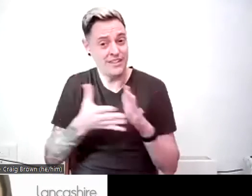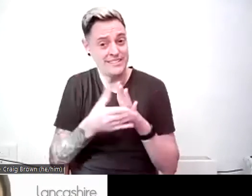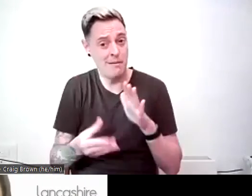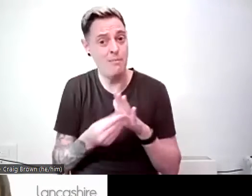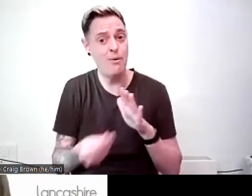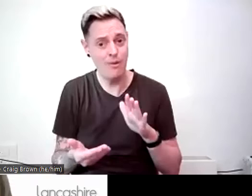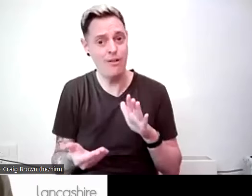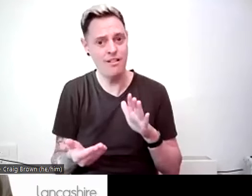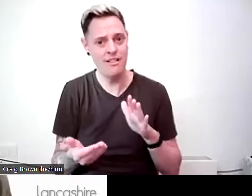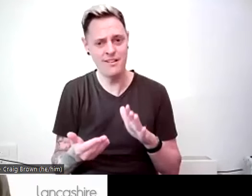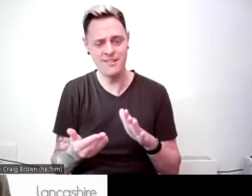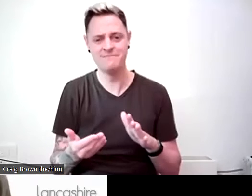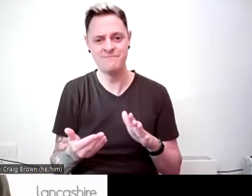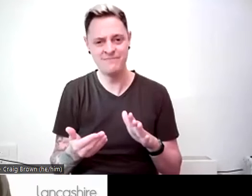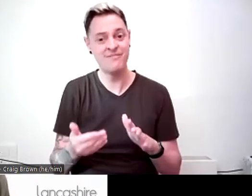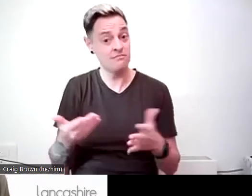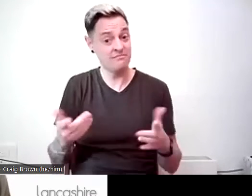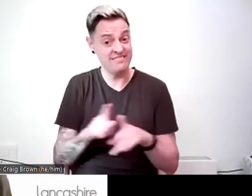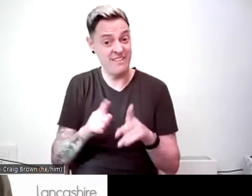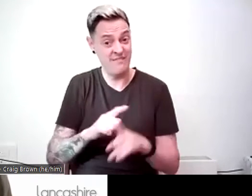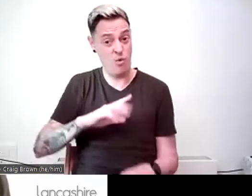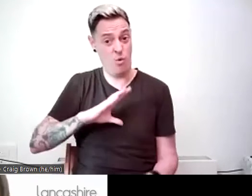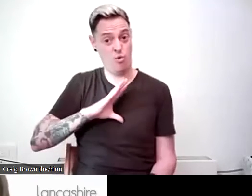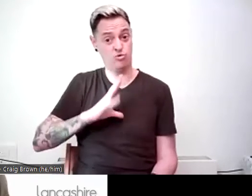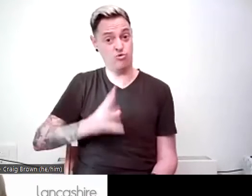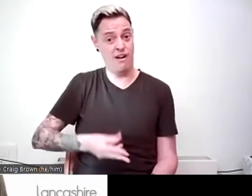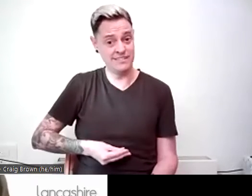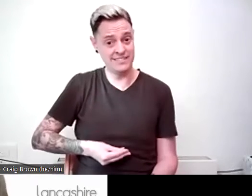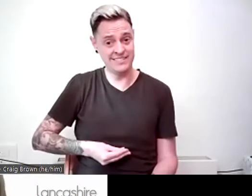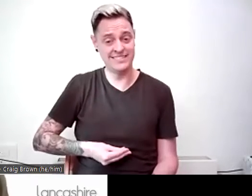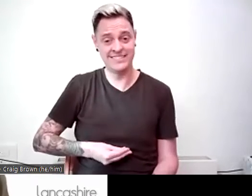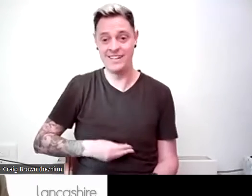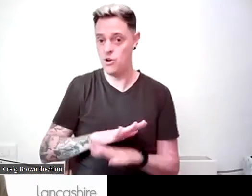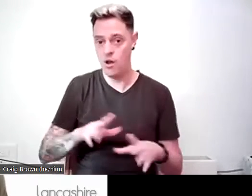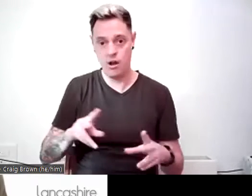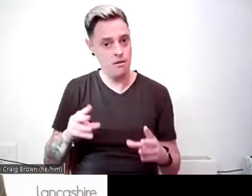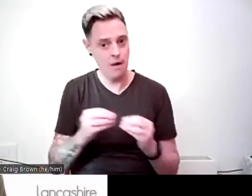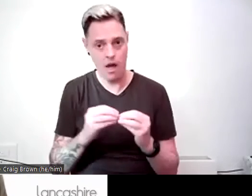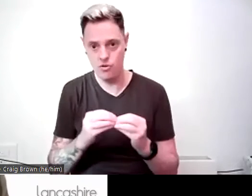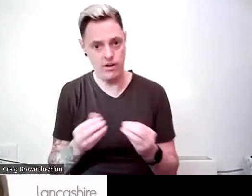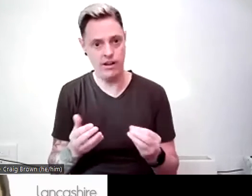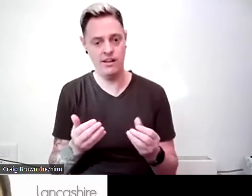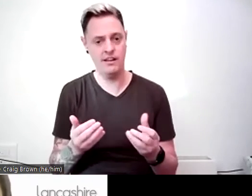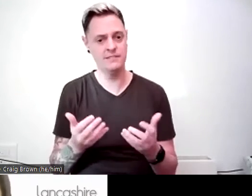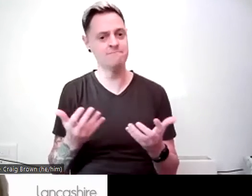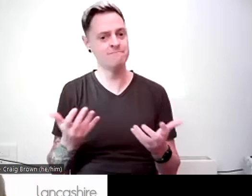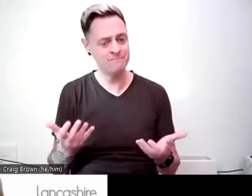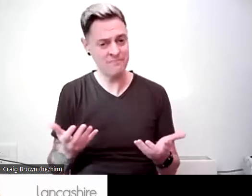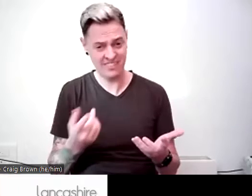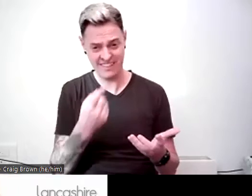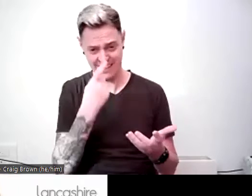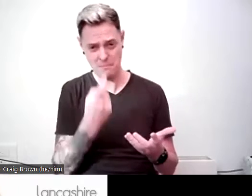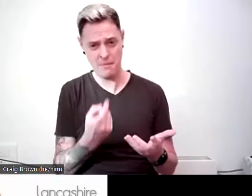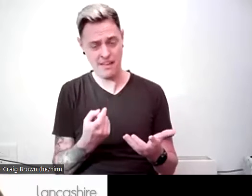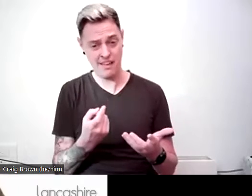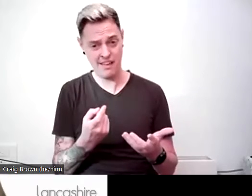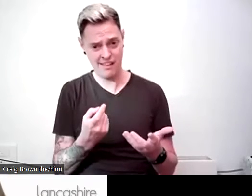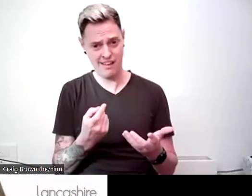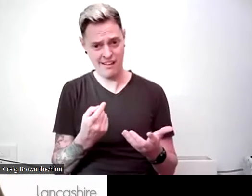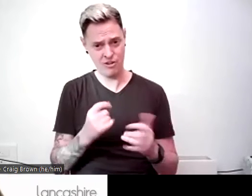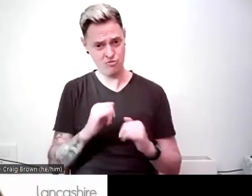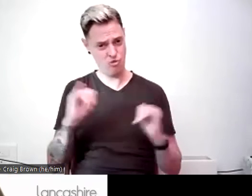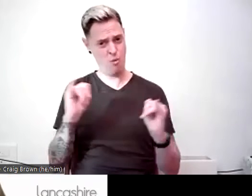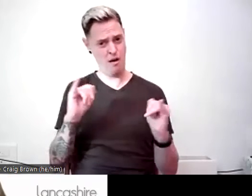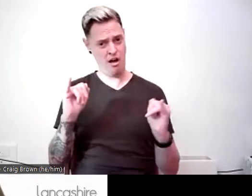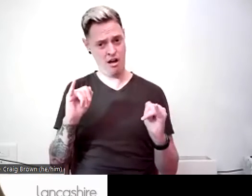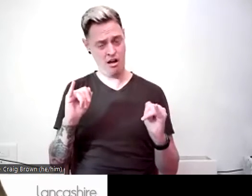I think, yeah, for trans people as well, for non-binary people, it can be genuine, like you say. It can be sort of traumatic to be there, because then